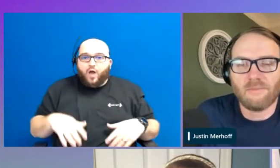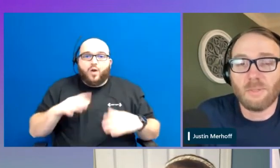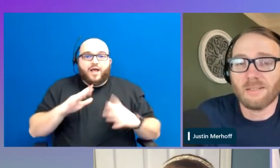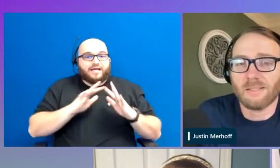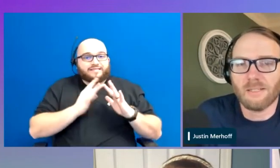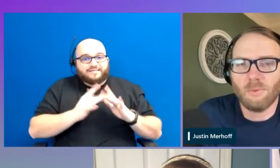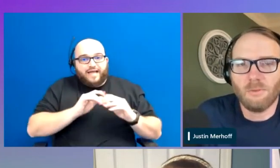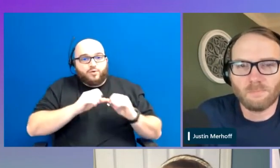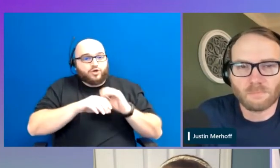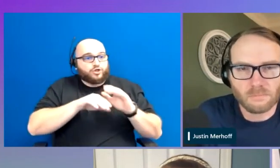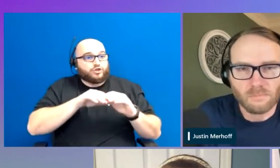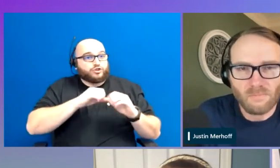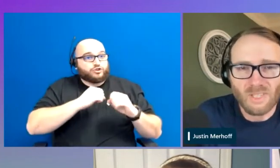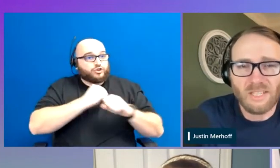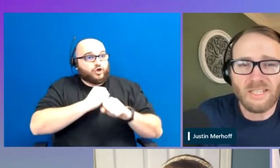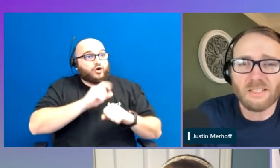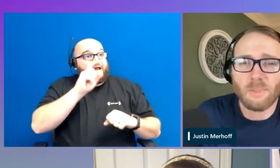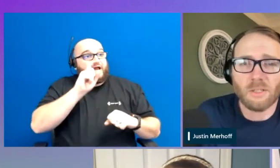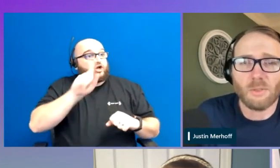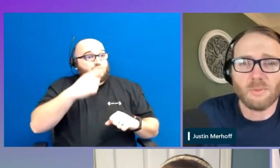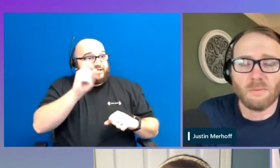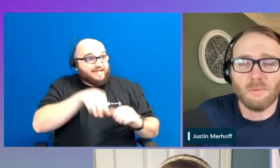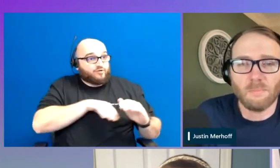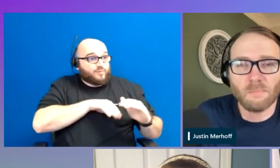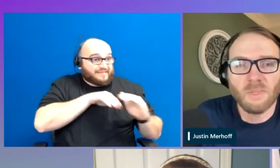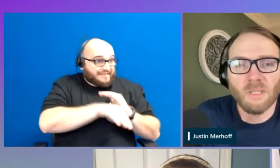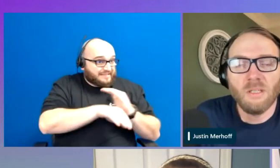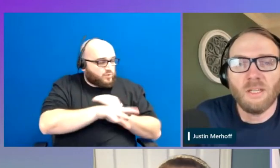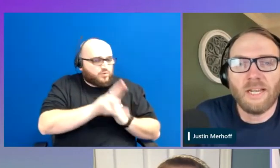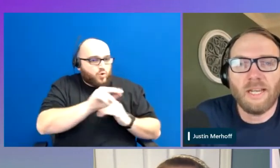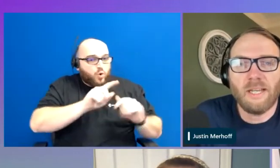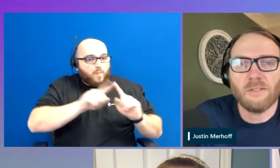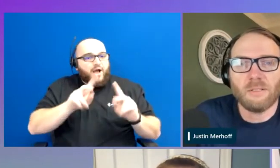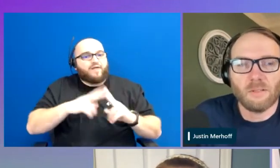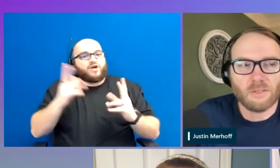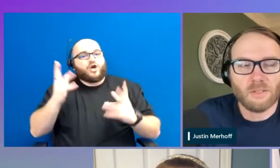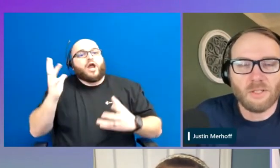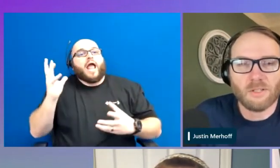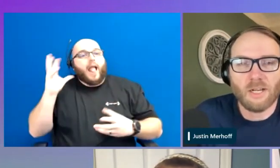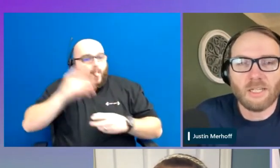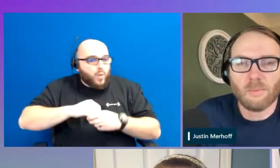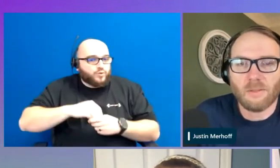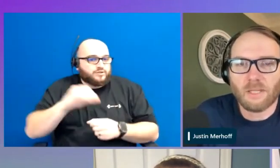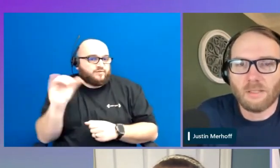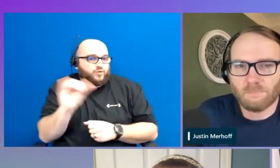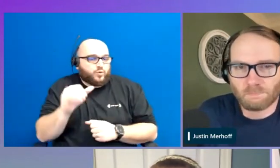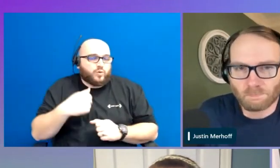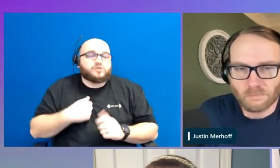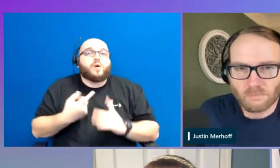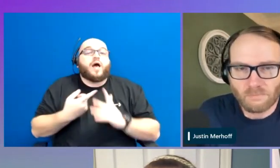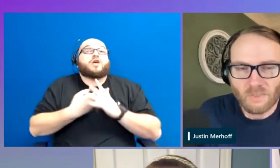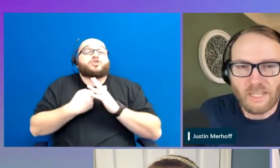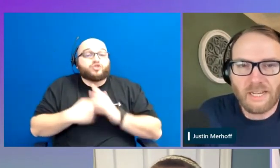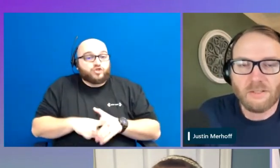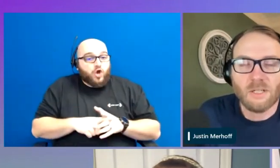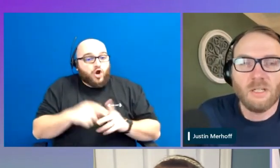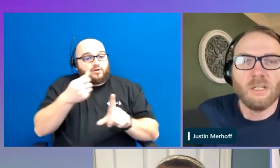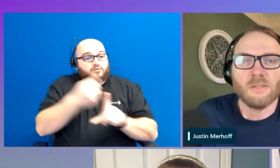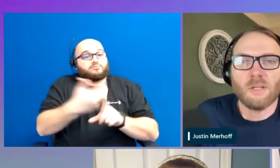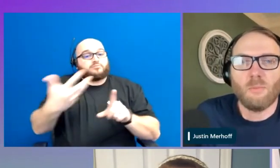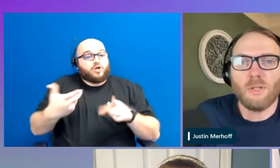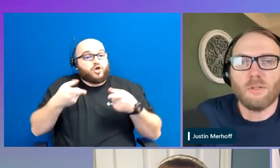just have to be accessible, it needs to be inclusive. And I started talking about that,